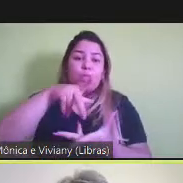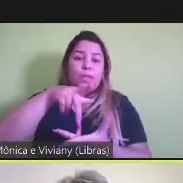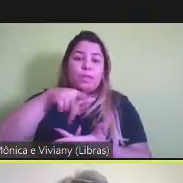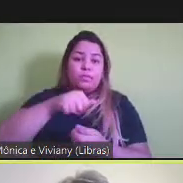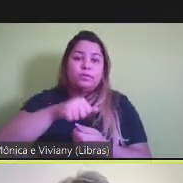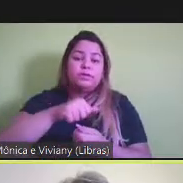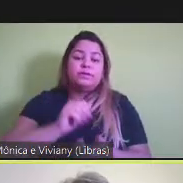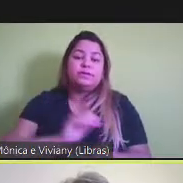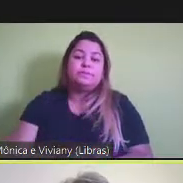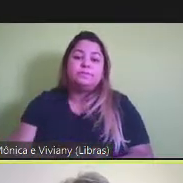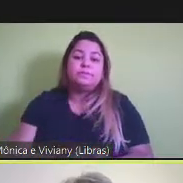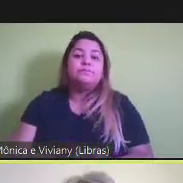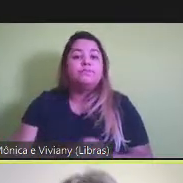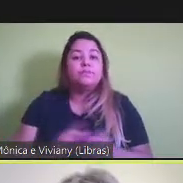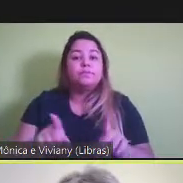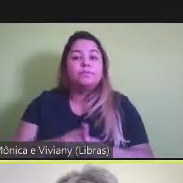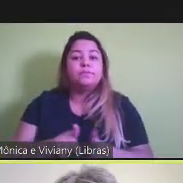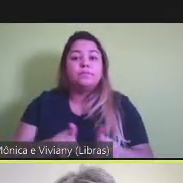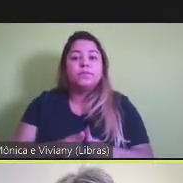in